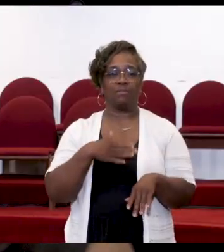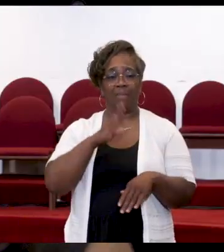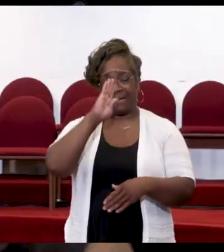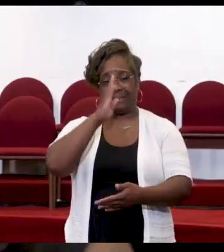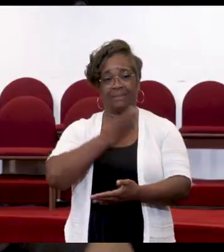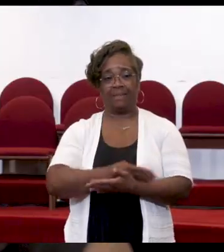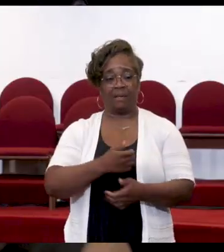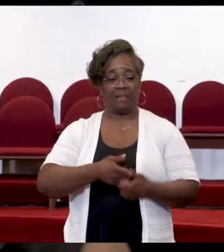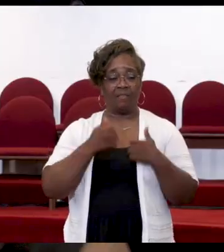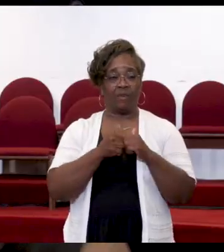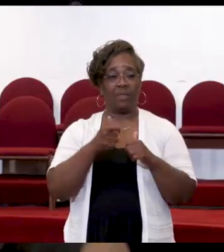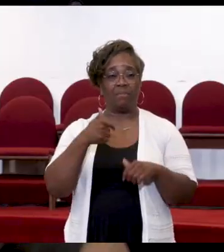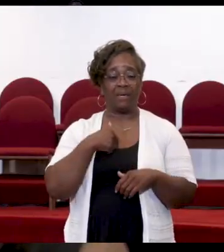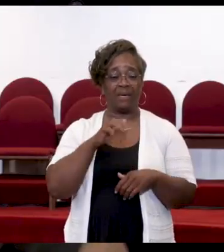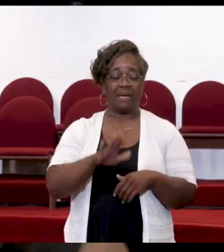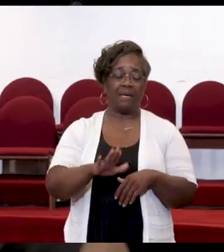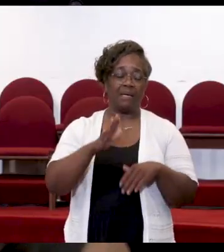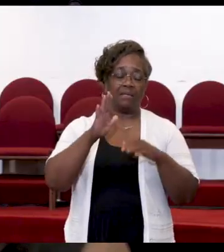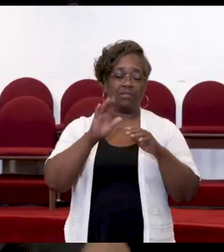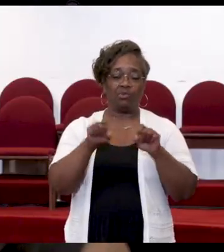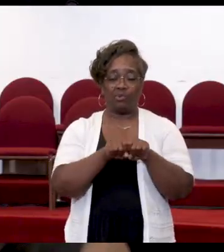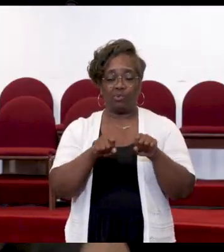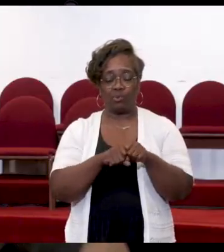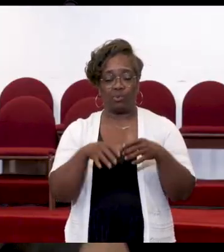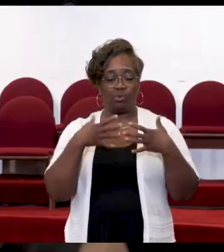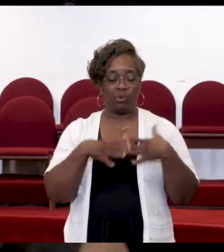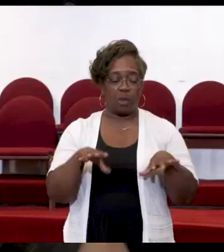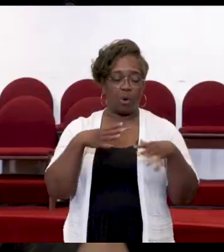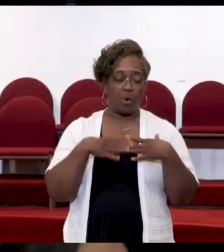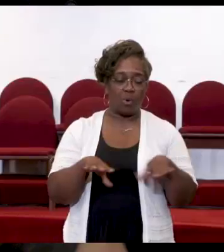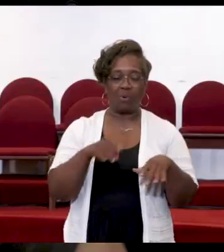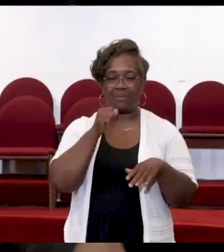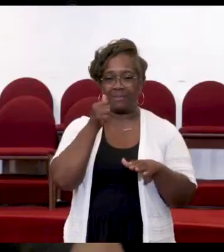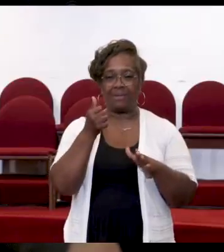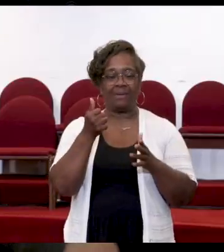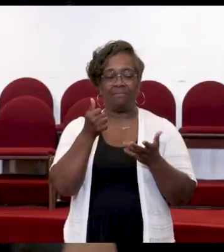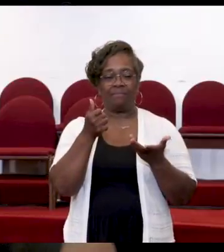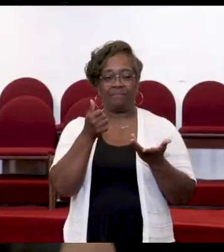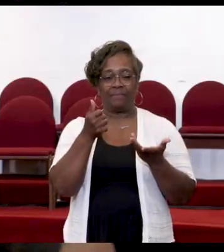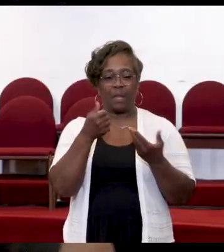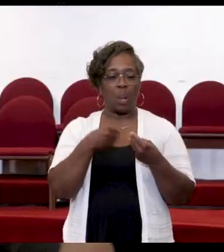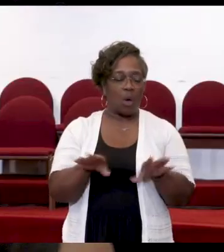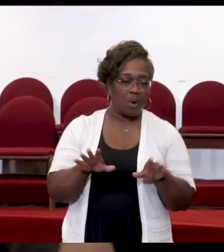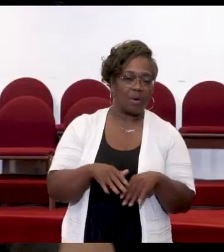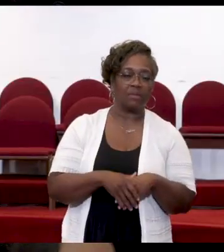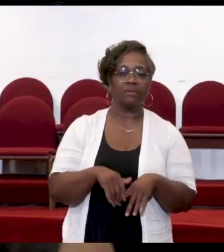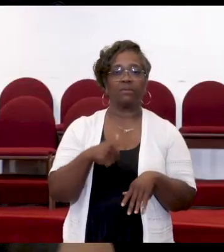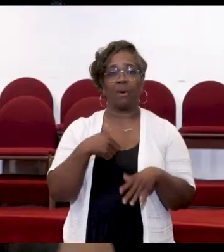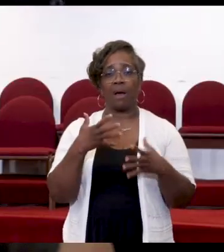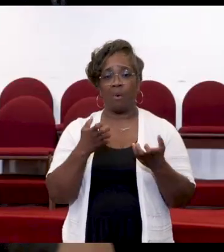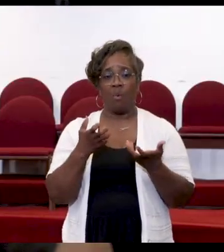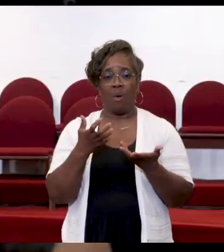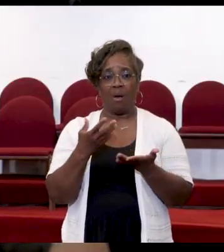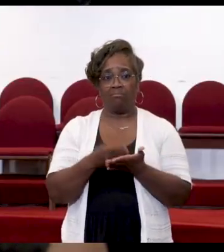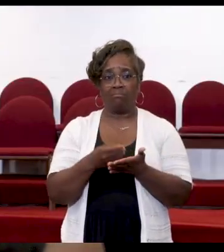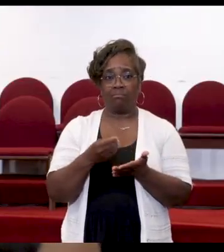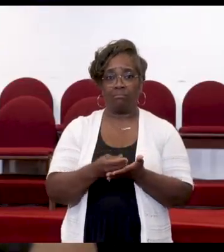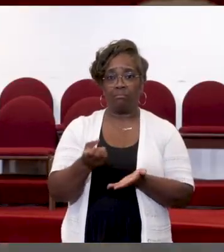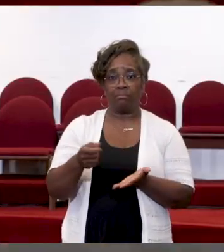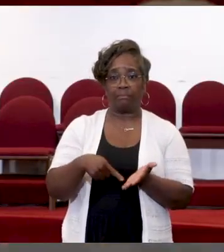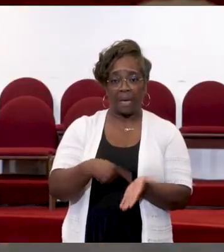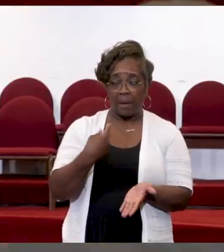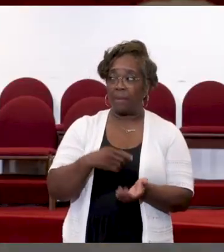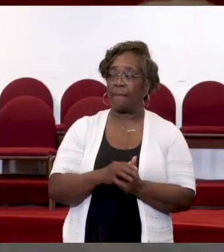cheap. I got some of those too. I didn't get rid of those. So I would like to be made whole, Mr. Mayor. So there